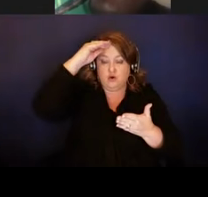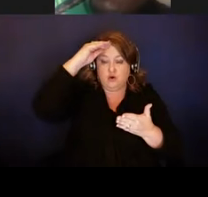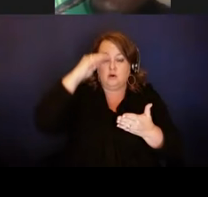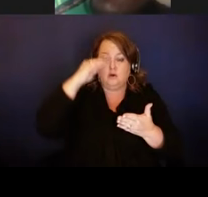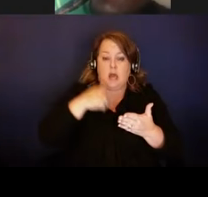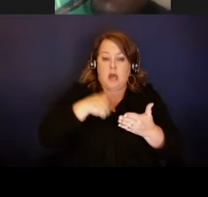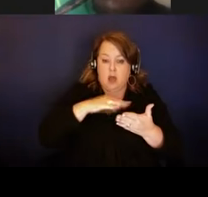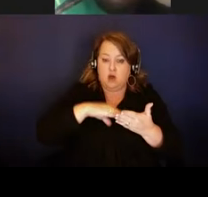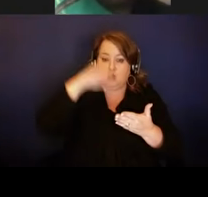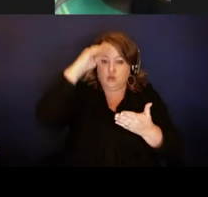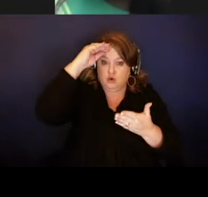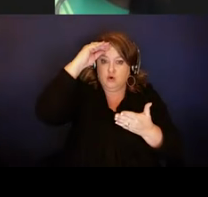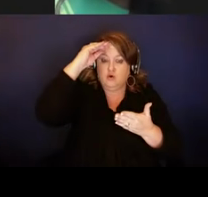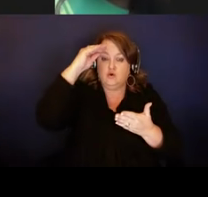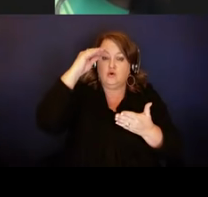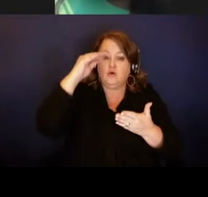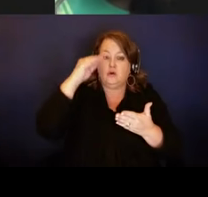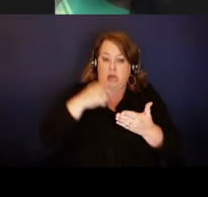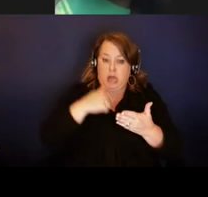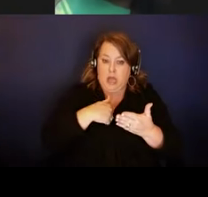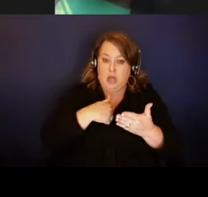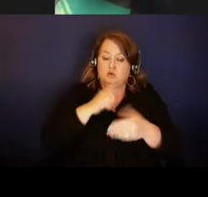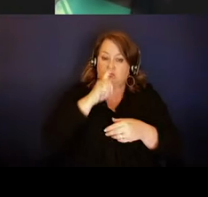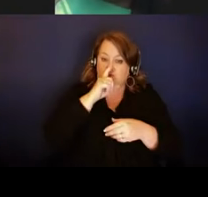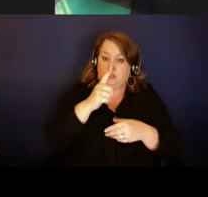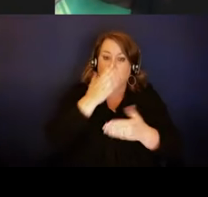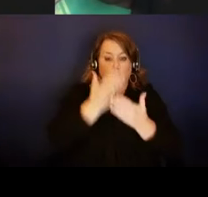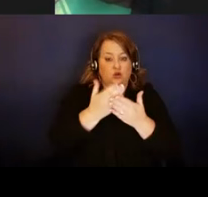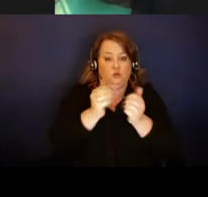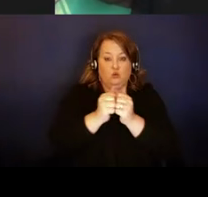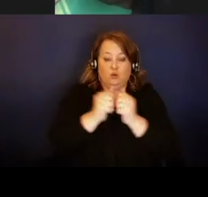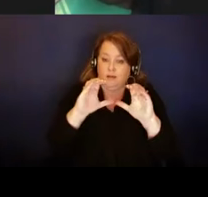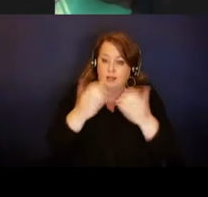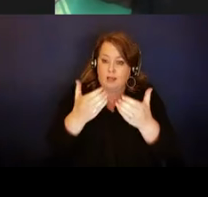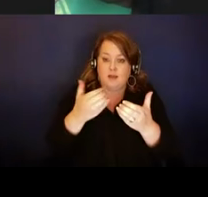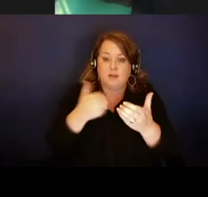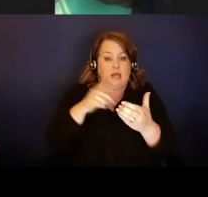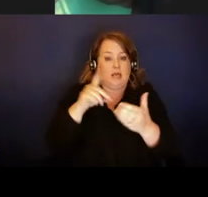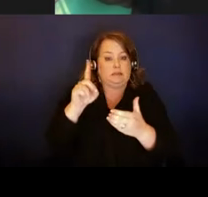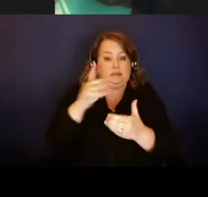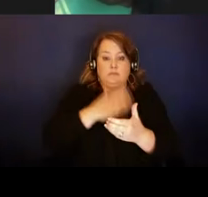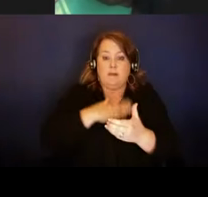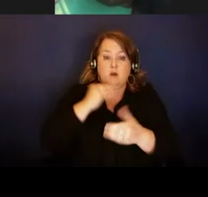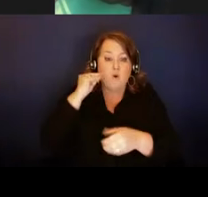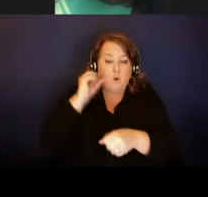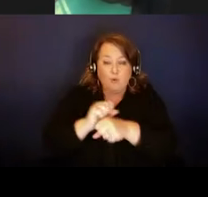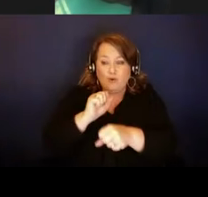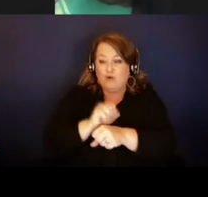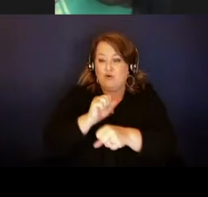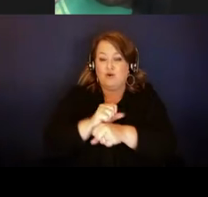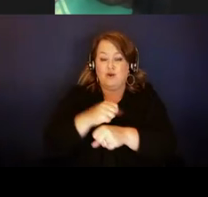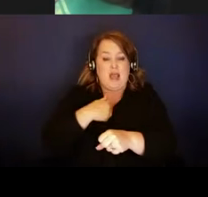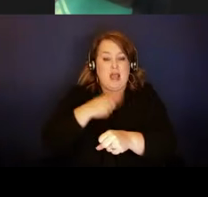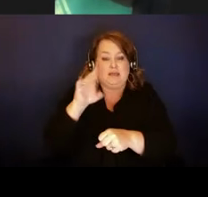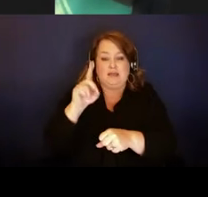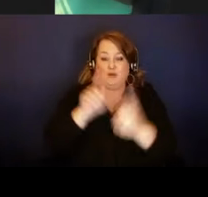learned very, I was very good in the class and I did my homework and I did